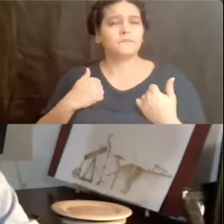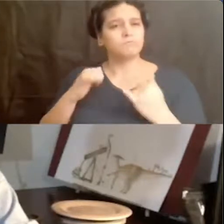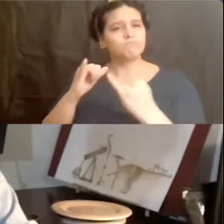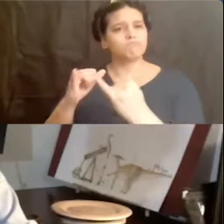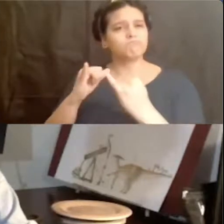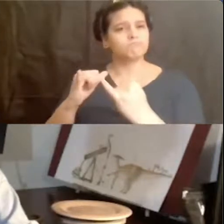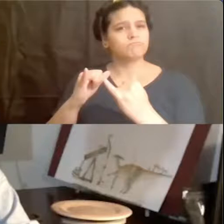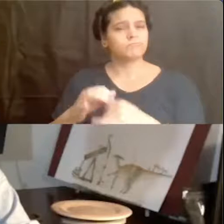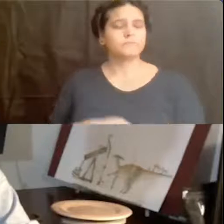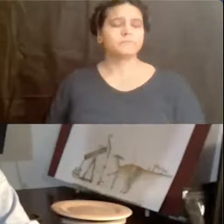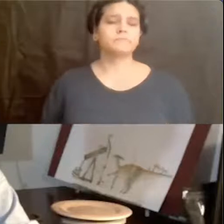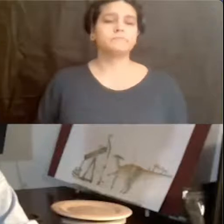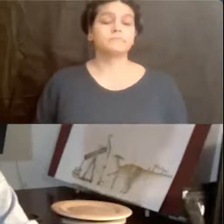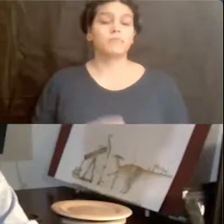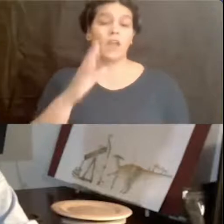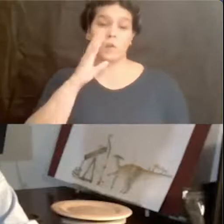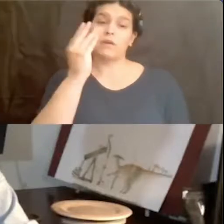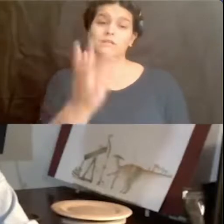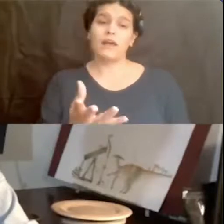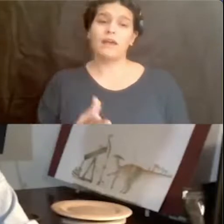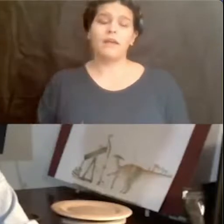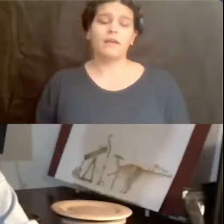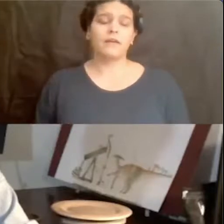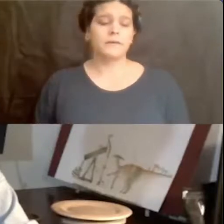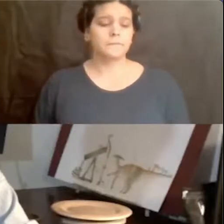I will say that